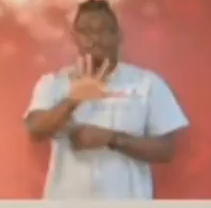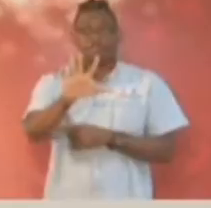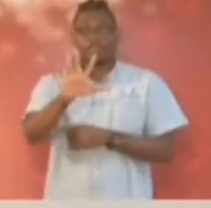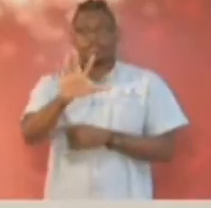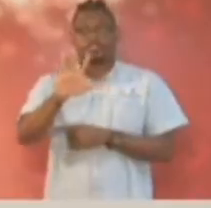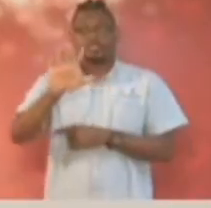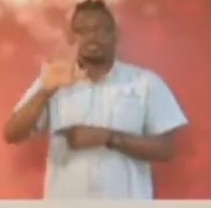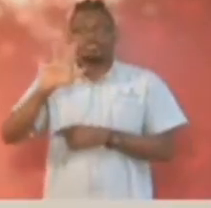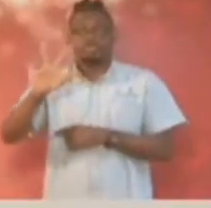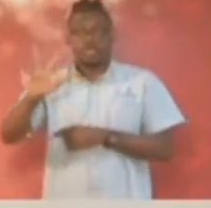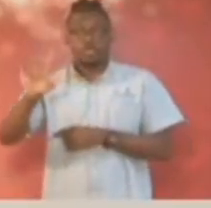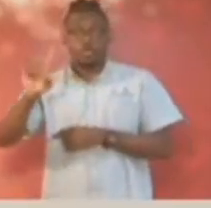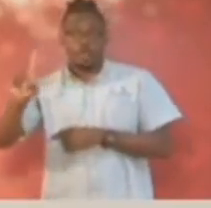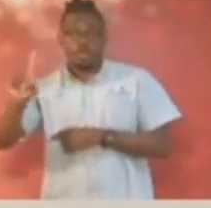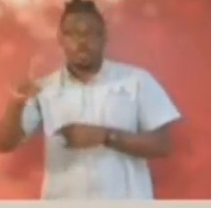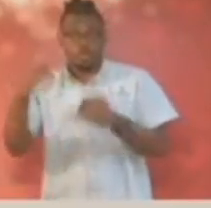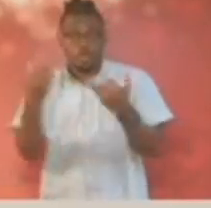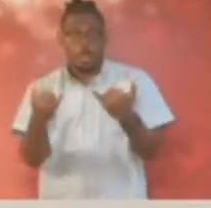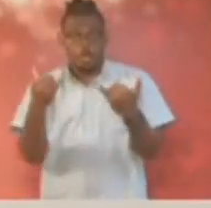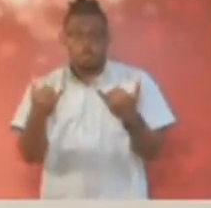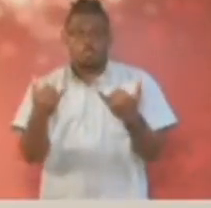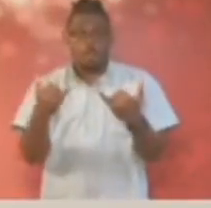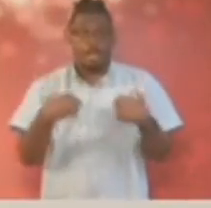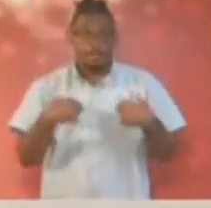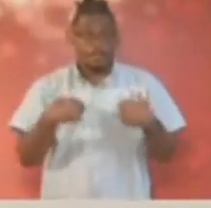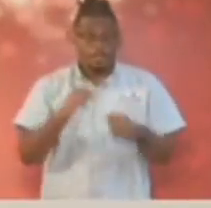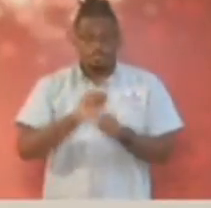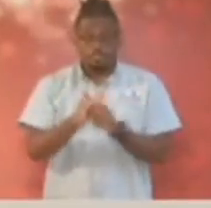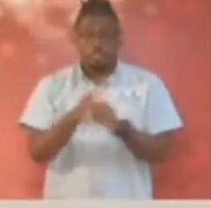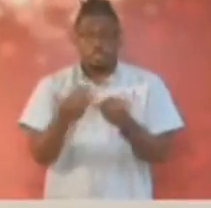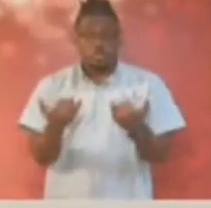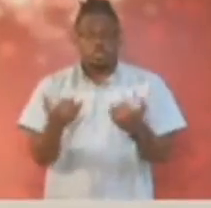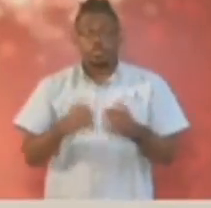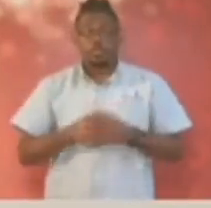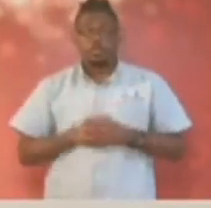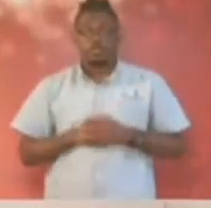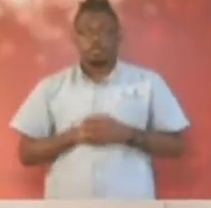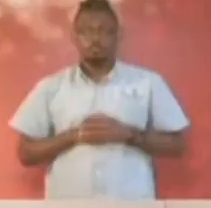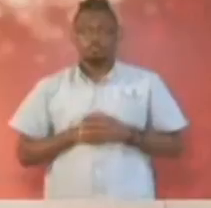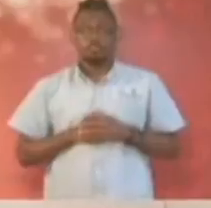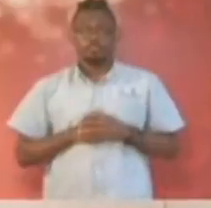531. That brief summary brings me to the end of the clinical update.